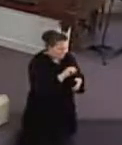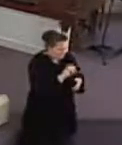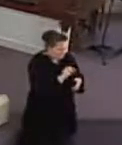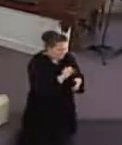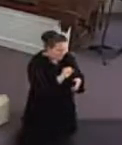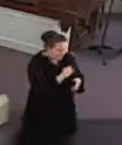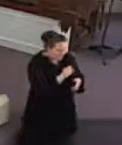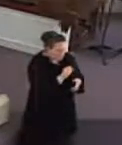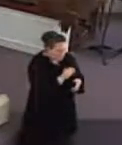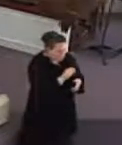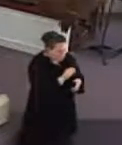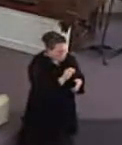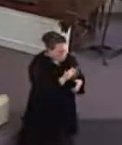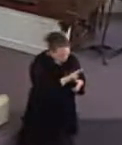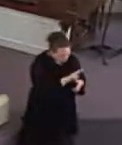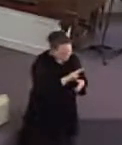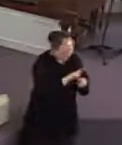position,